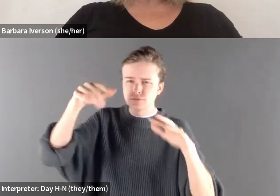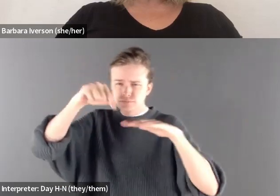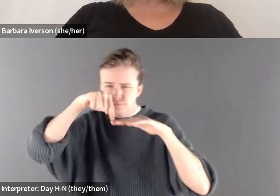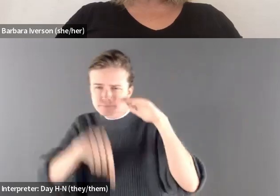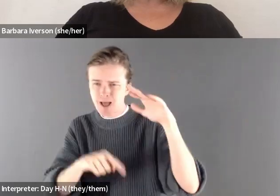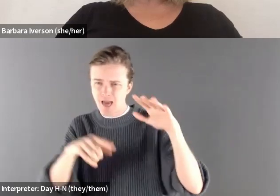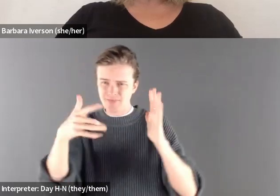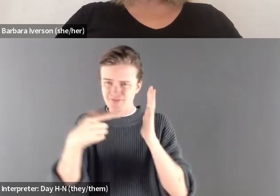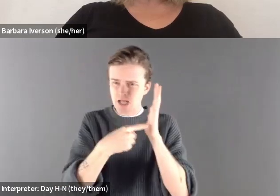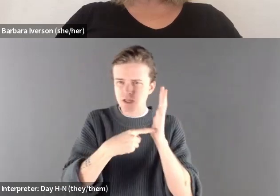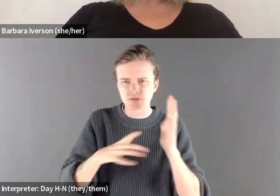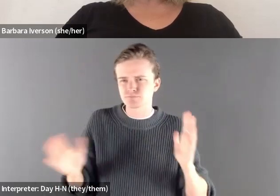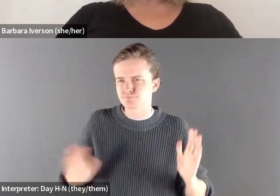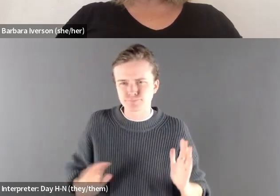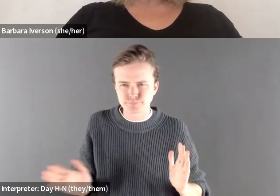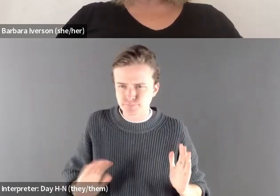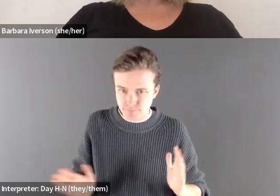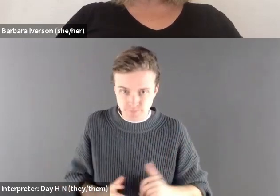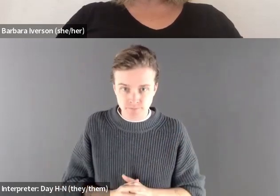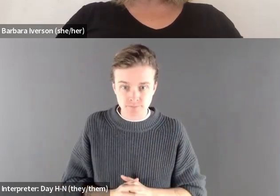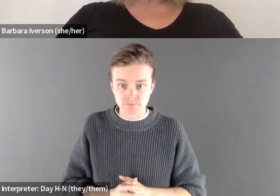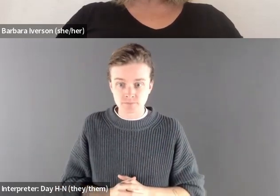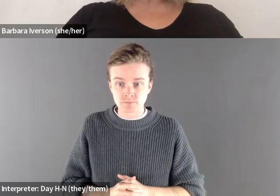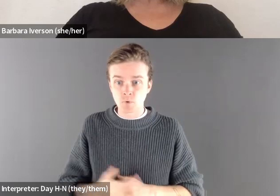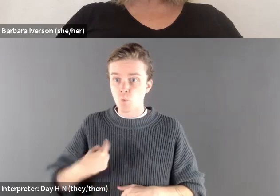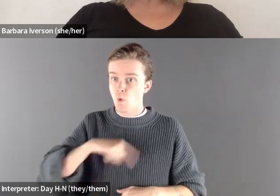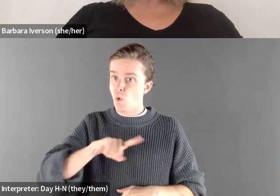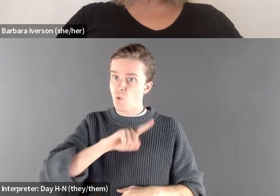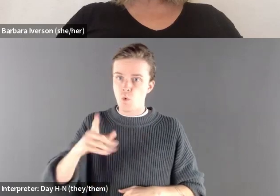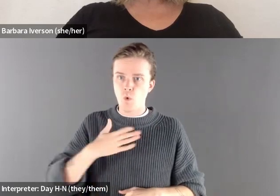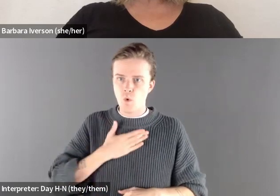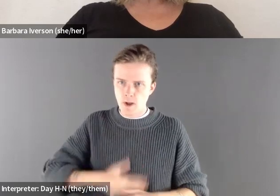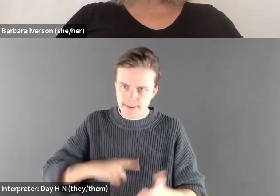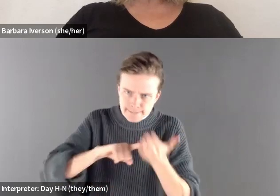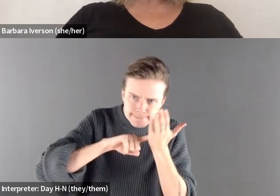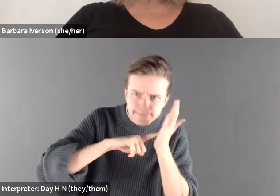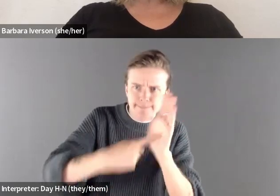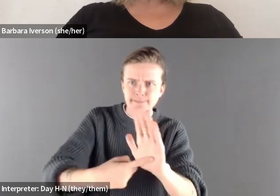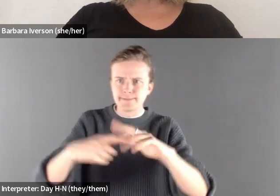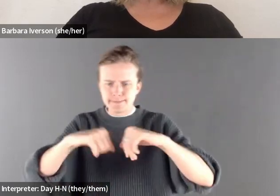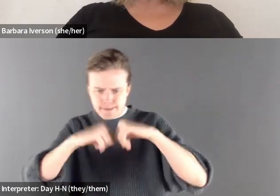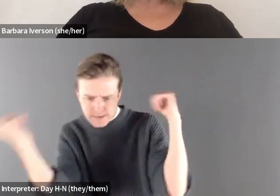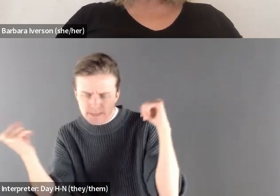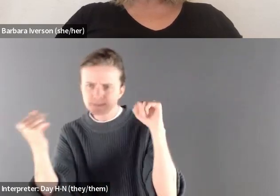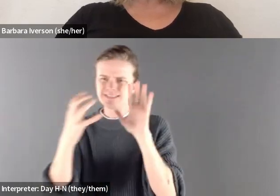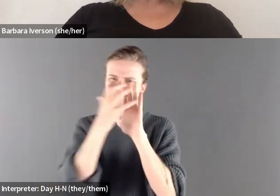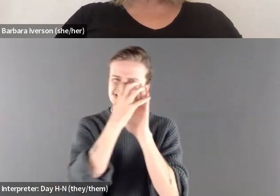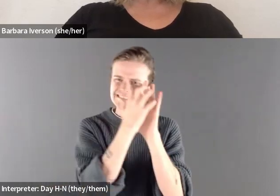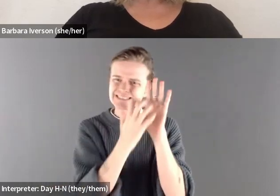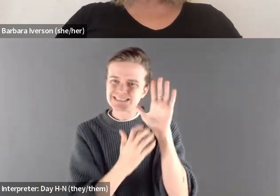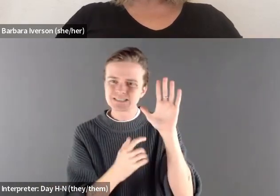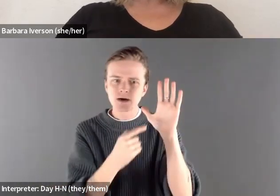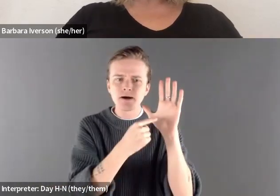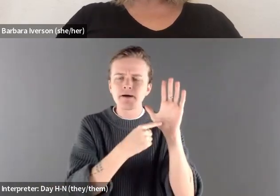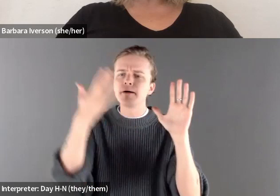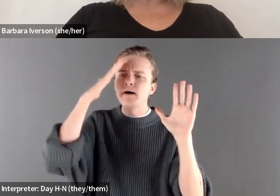looking to do is not necessarily expose the black box and look through the code and understand what the code itself says about how the